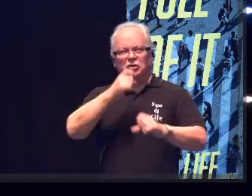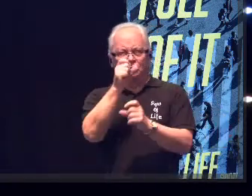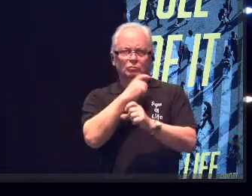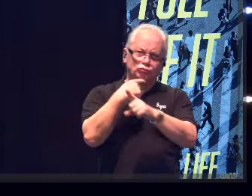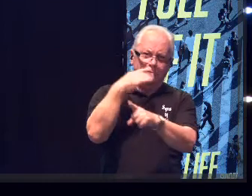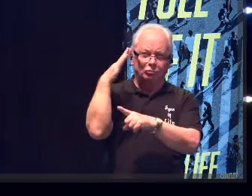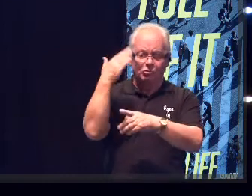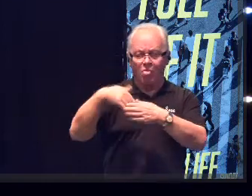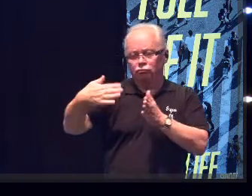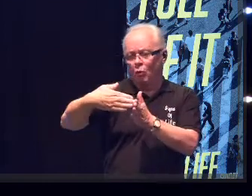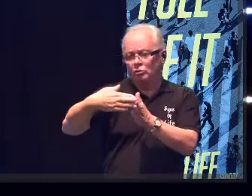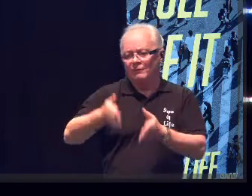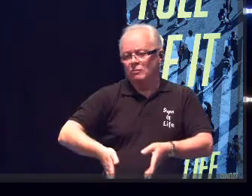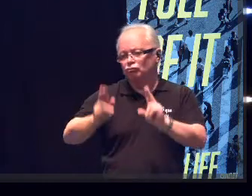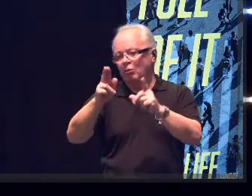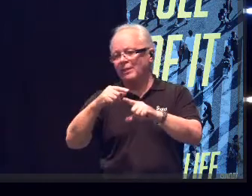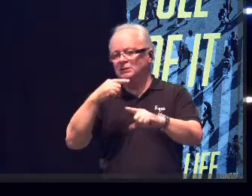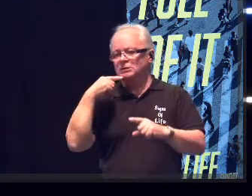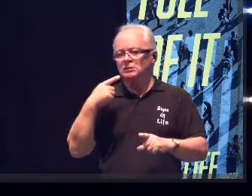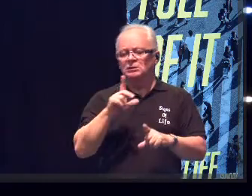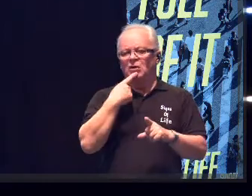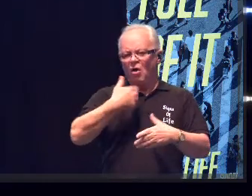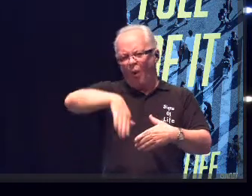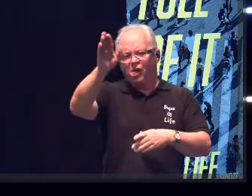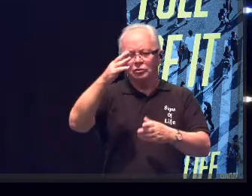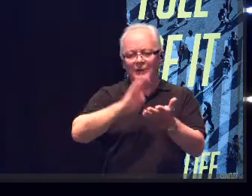It might be right, but it's not helpful.